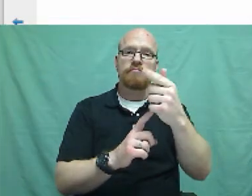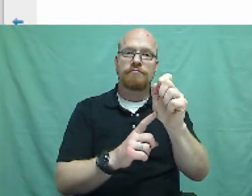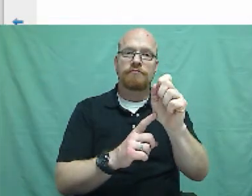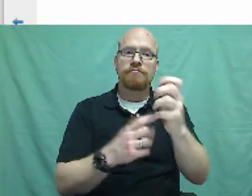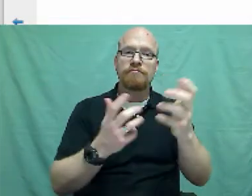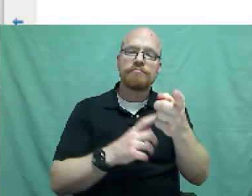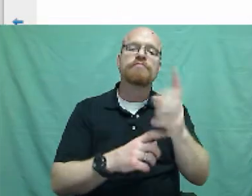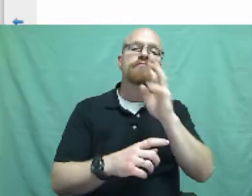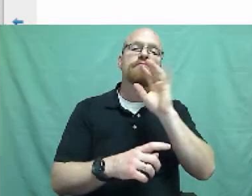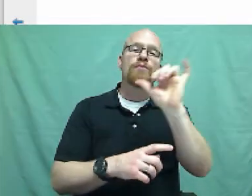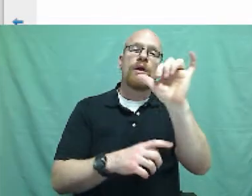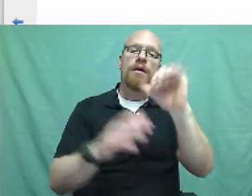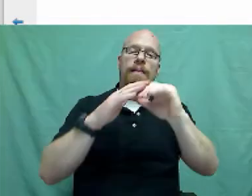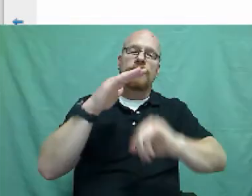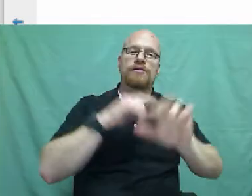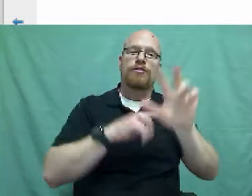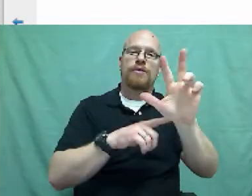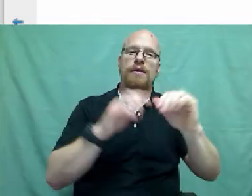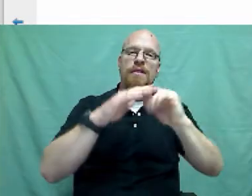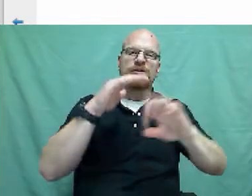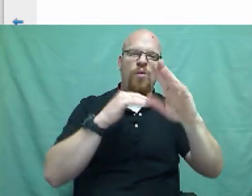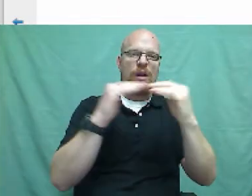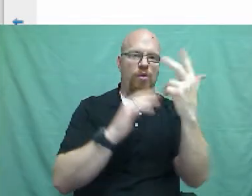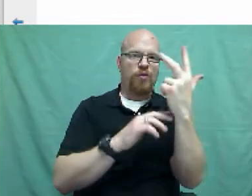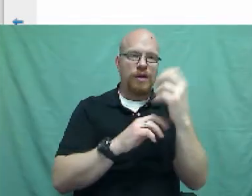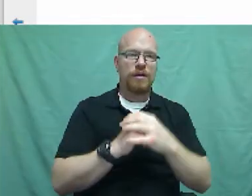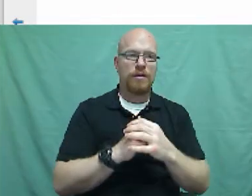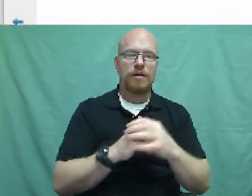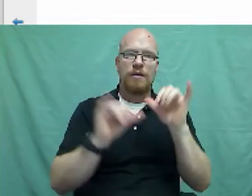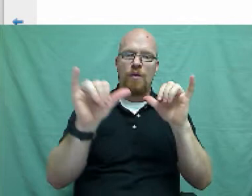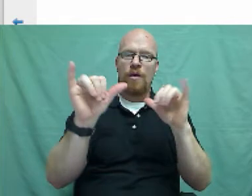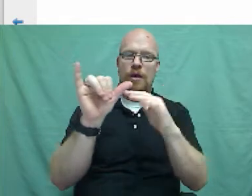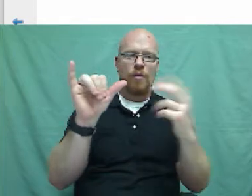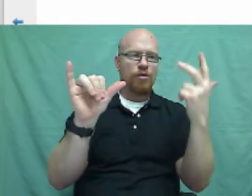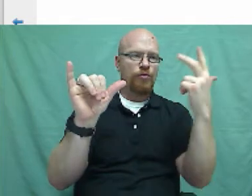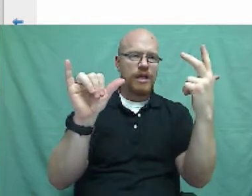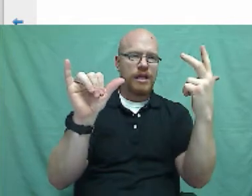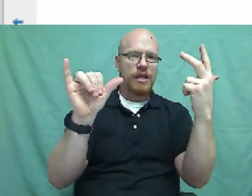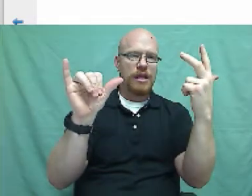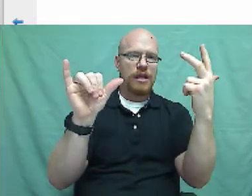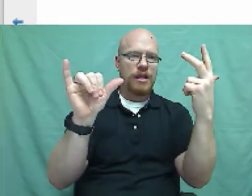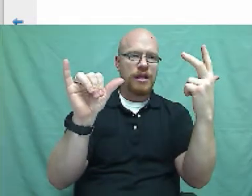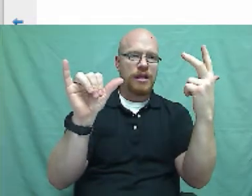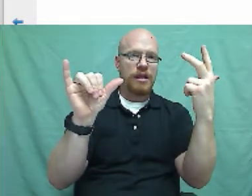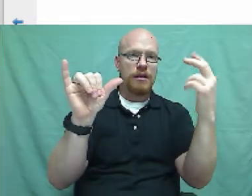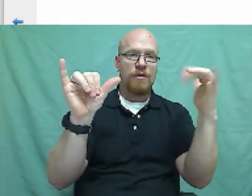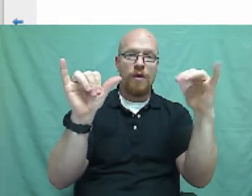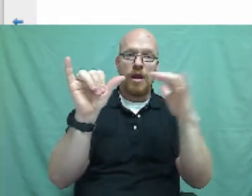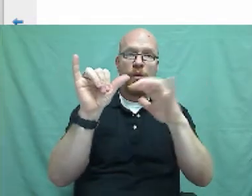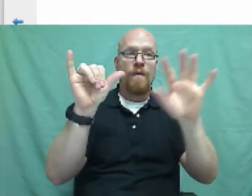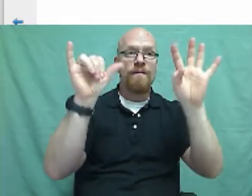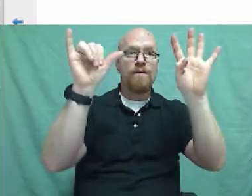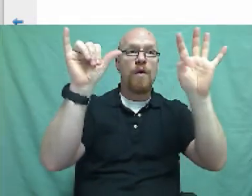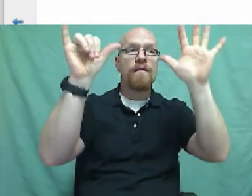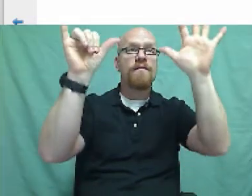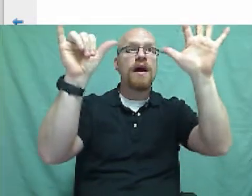So we can discuss the range now. It's y less than or equal to 3.